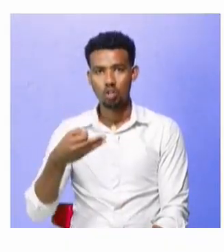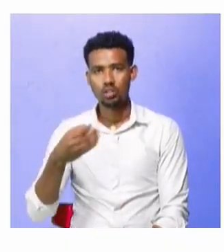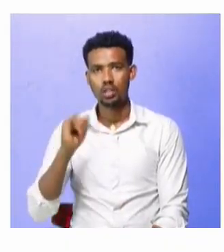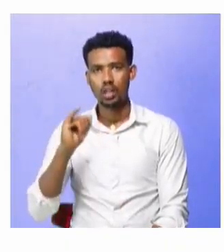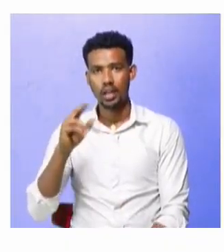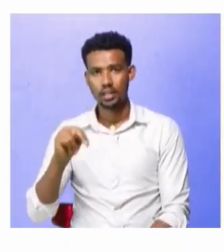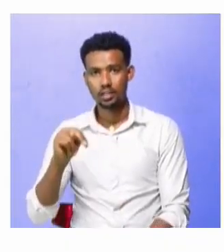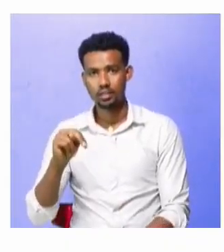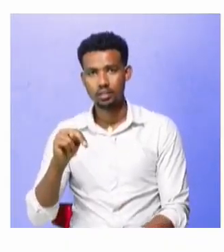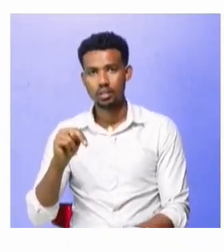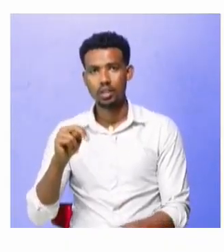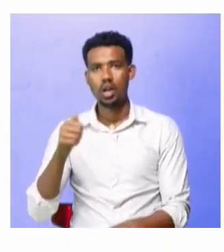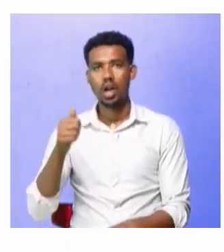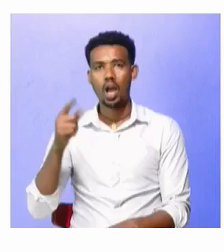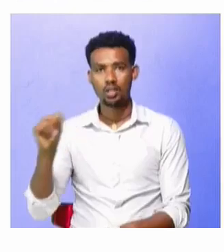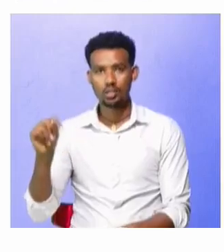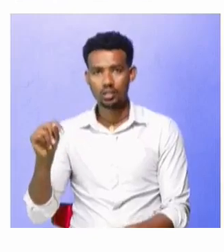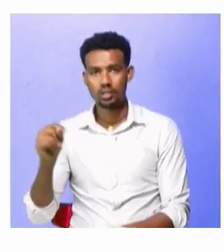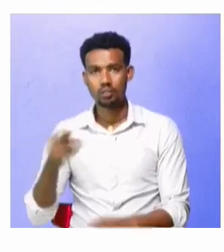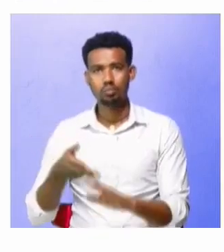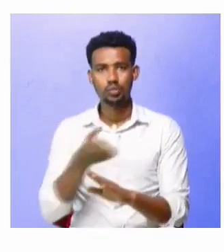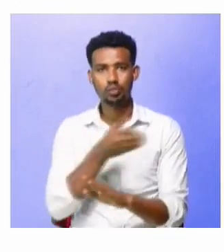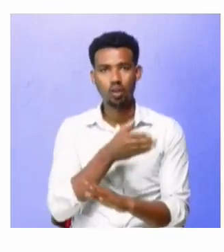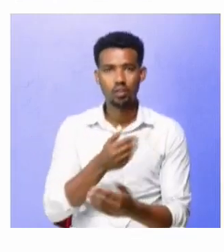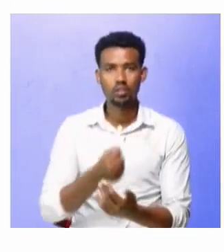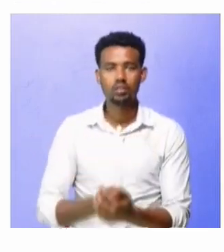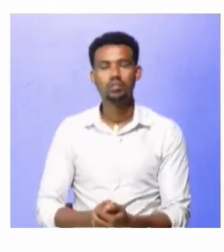at, before,